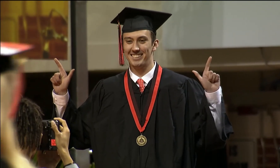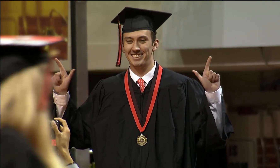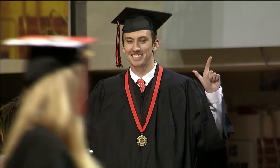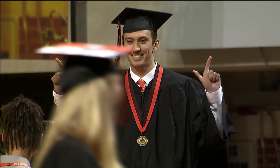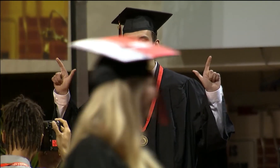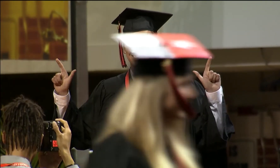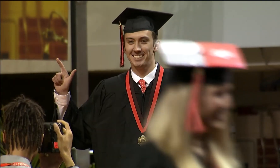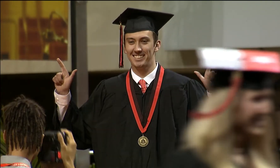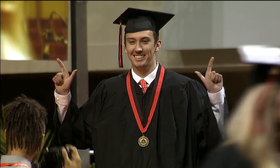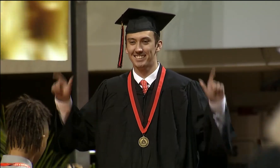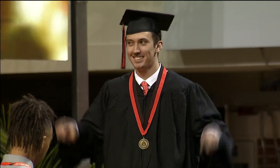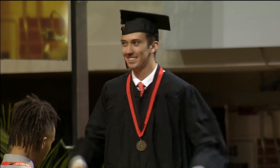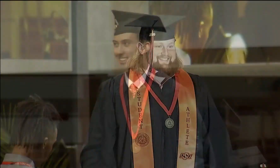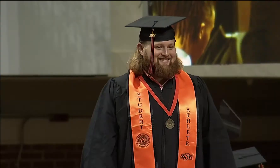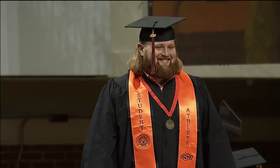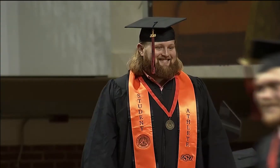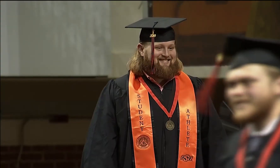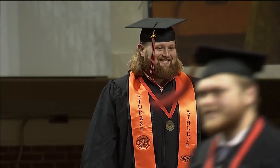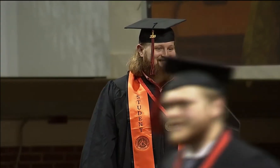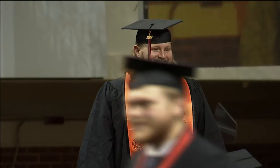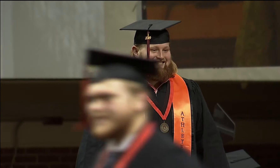Jared Stewart Grubbs.